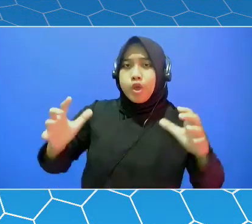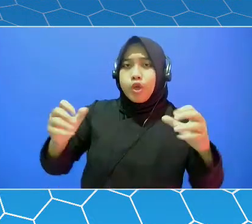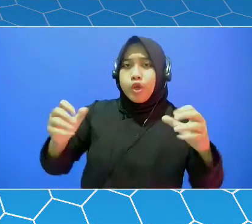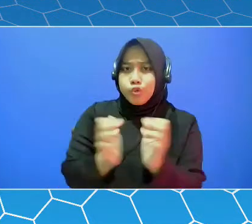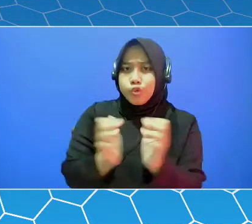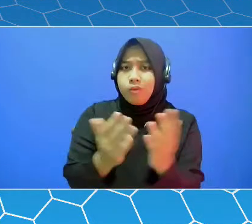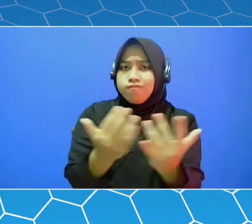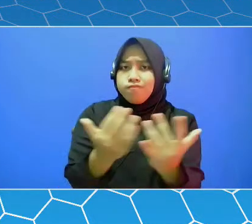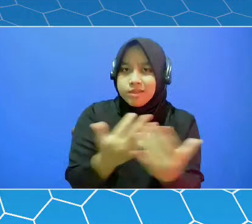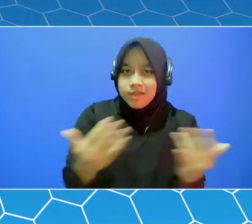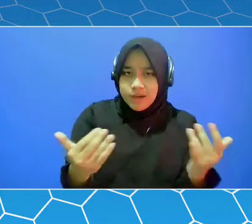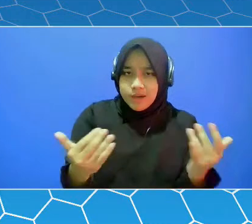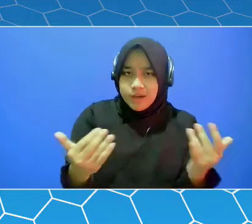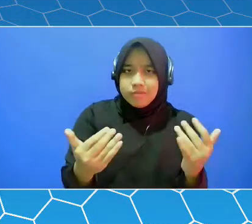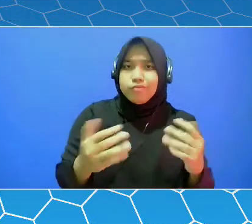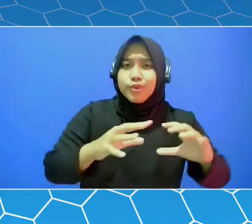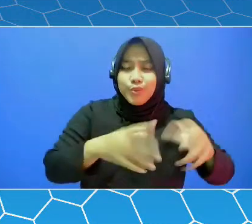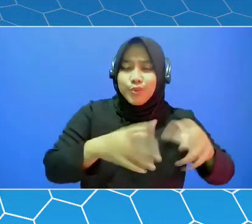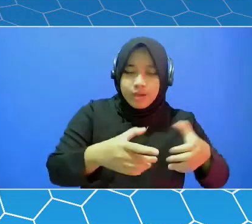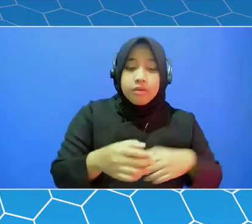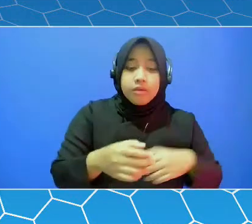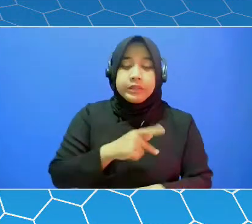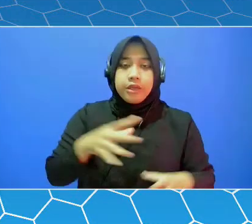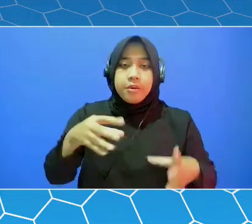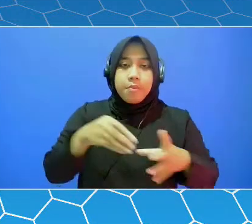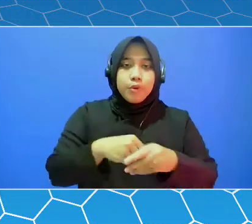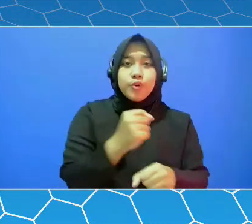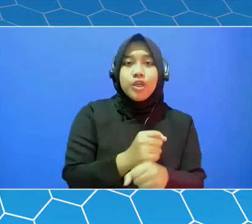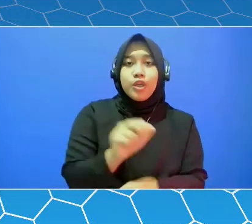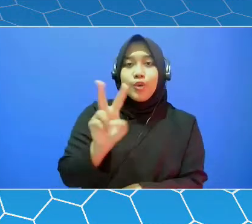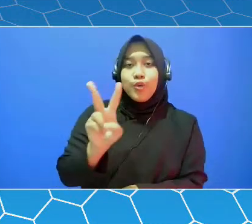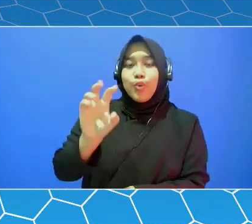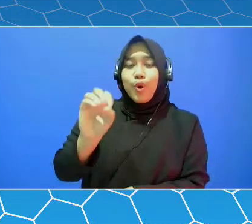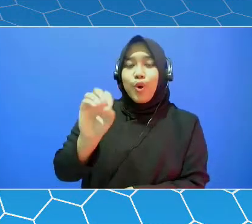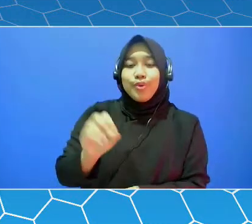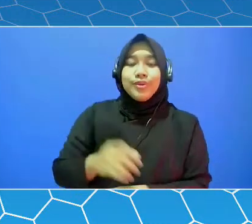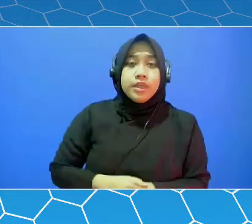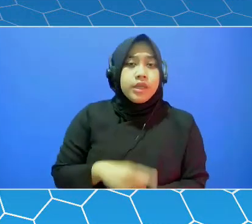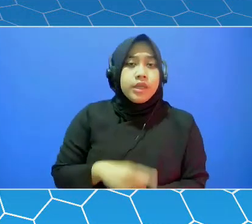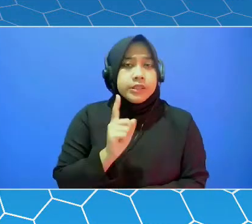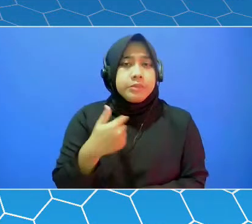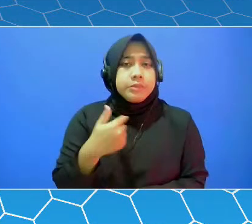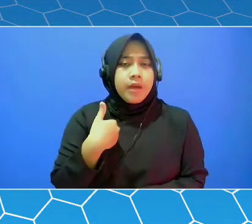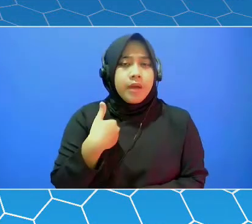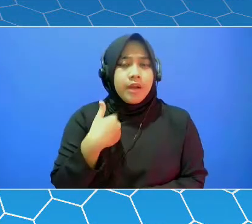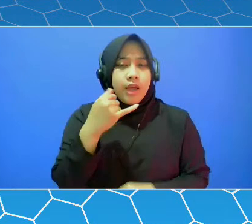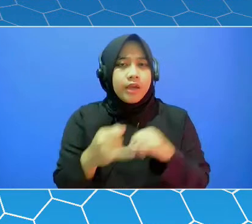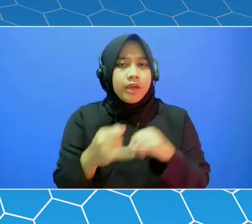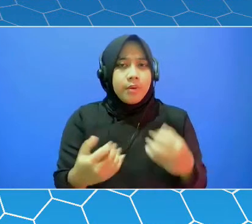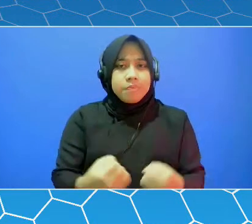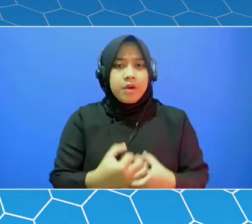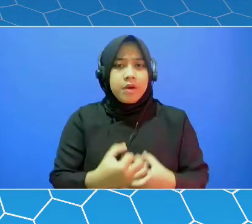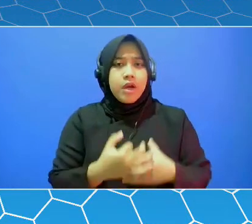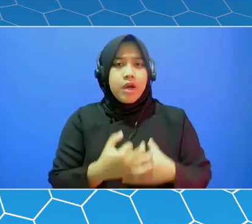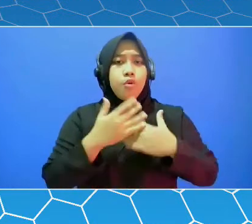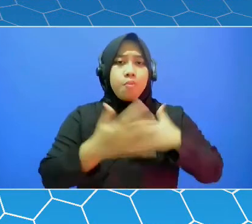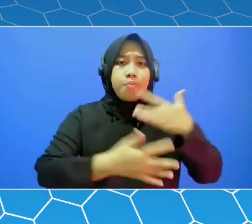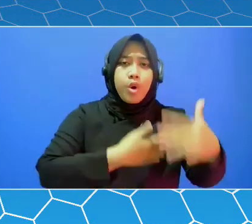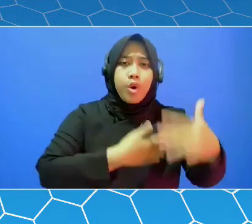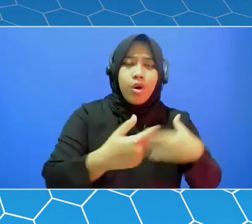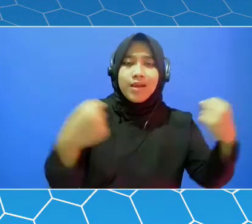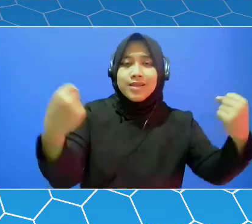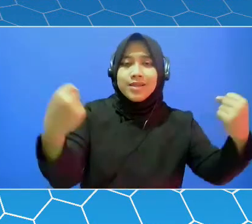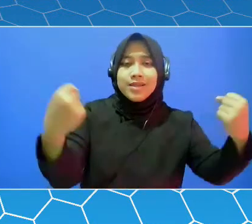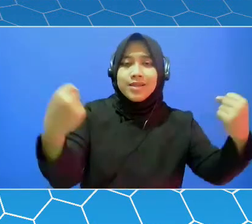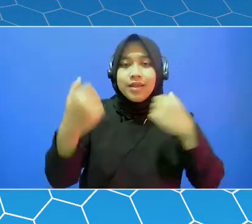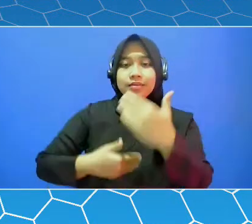the G20. This characteristic brought itself factors affecting our healthcare management. Next slide. And we know that from